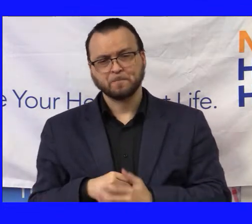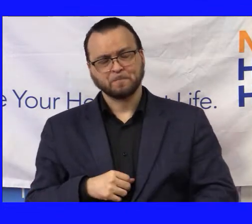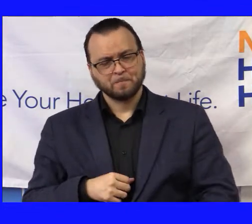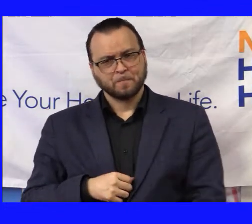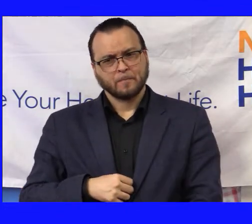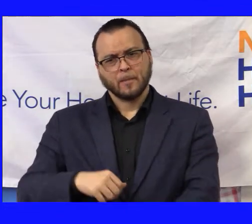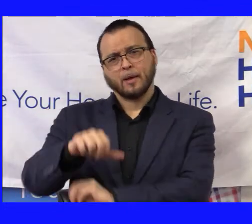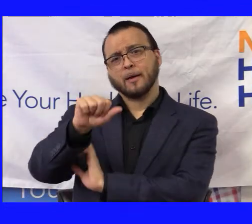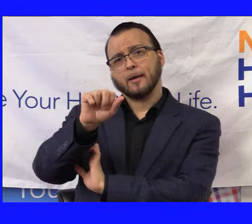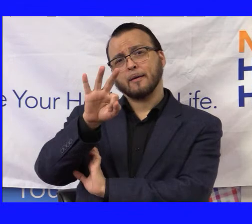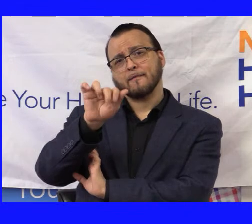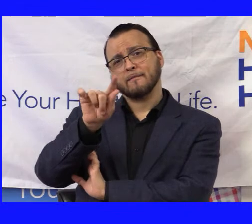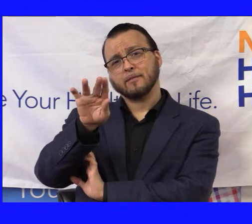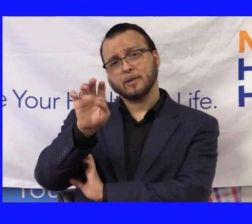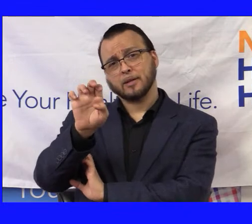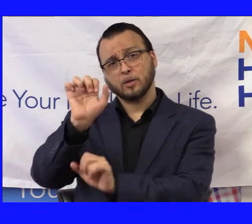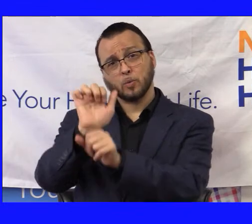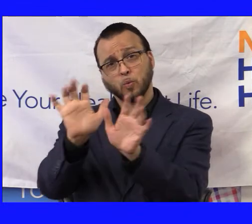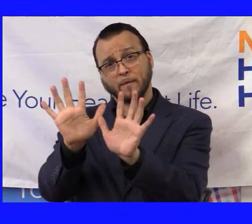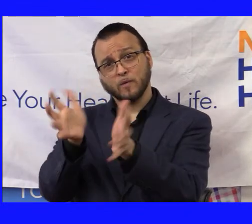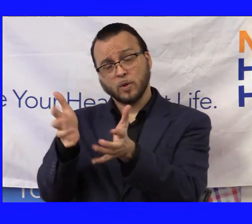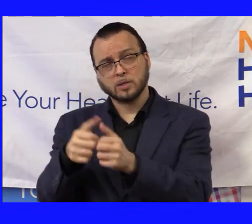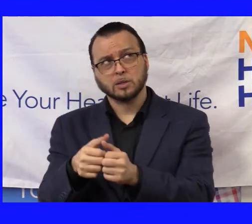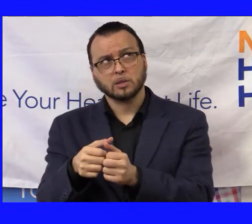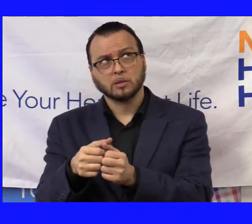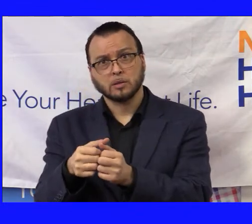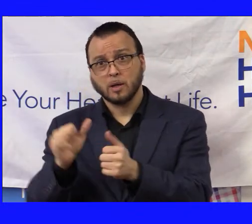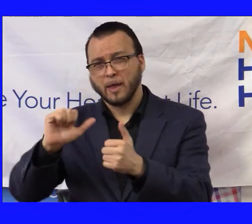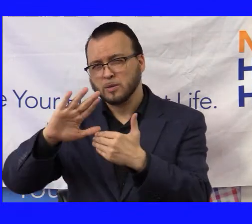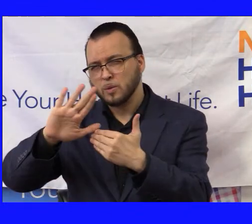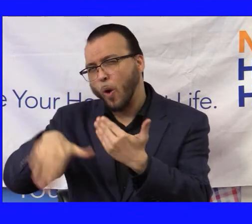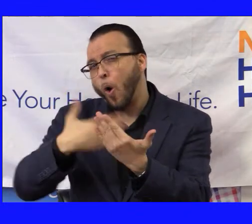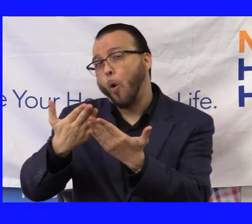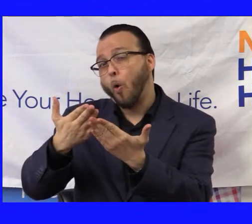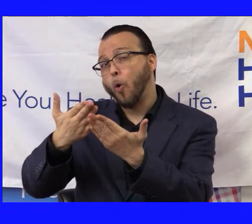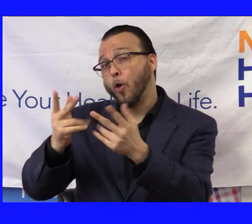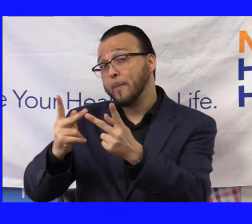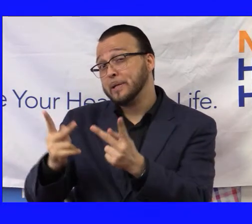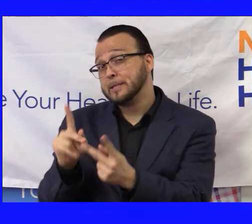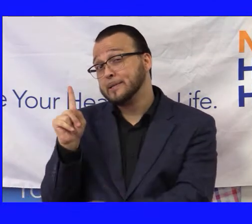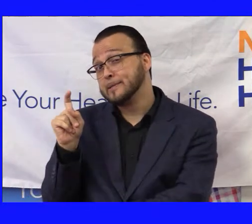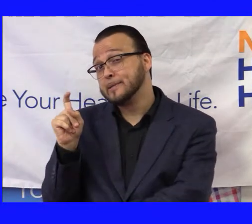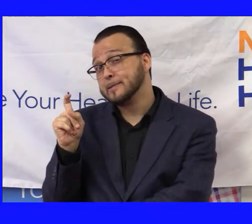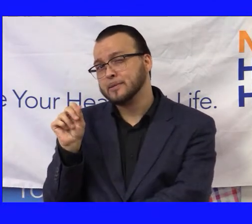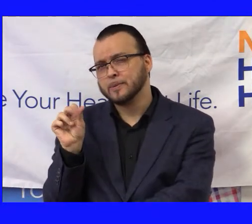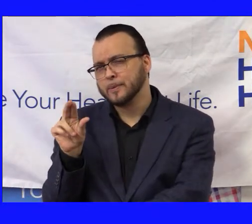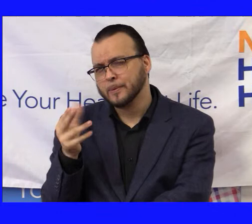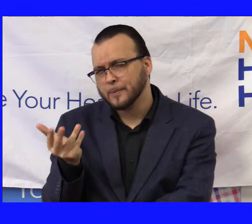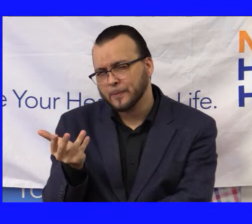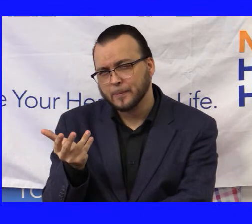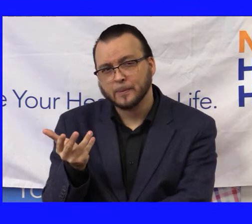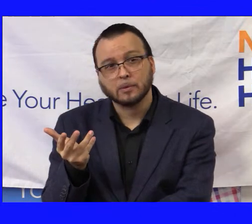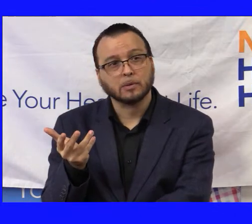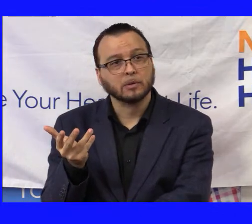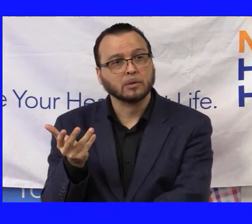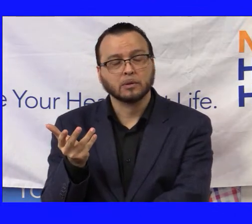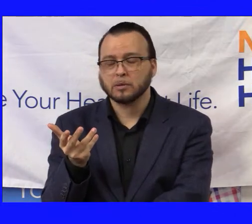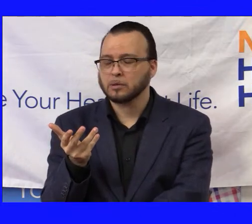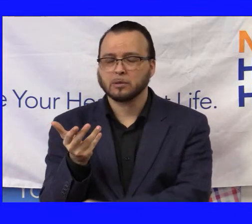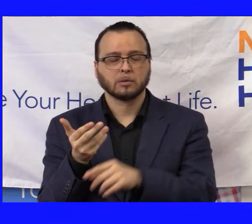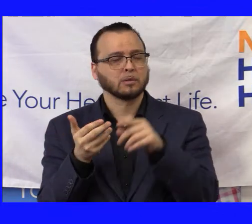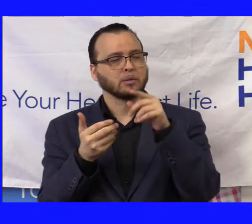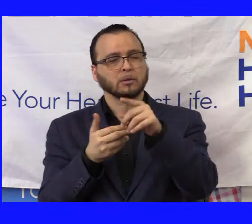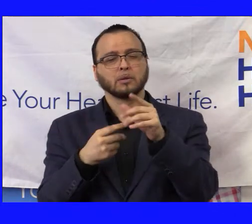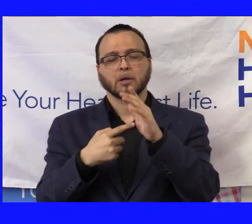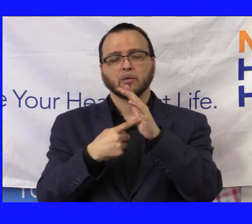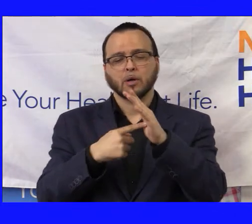affiliate workforce, is that all physicians? The Or- affiliate workforce represents both